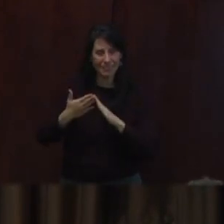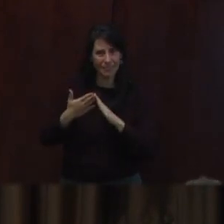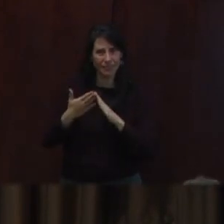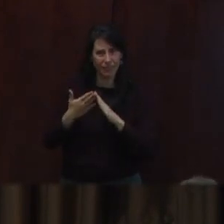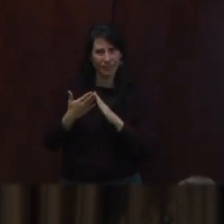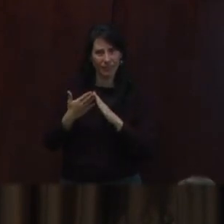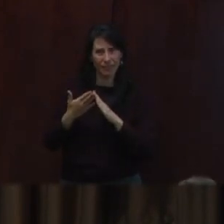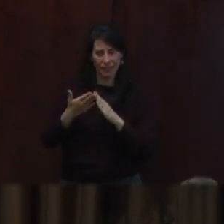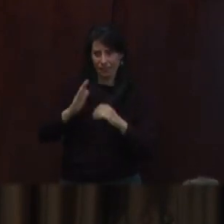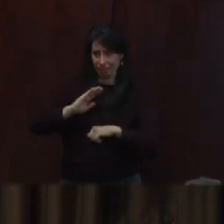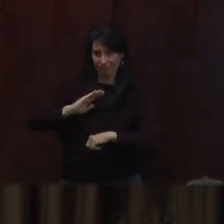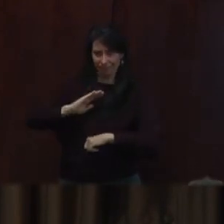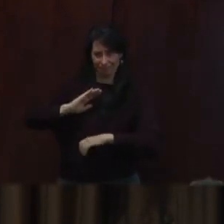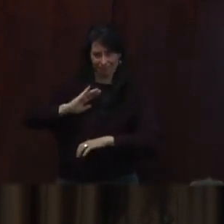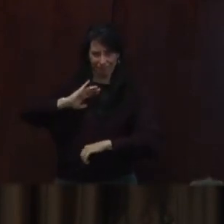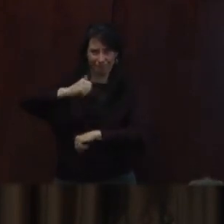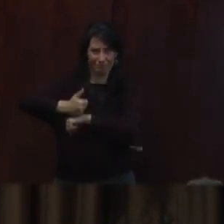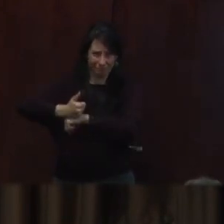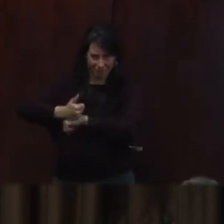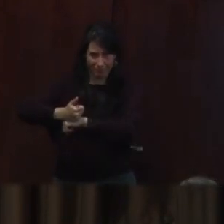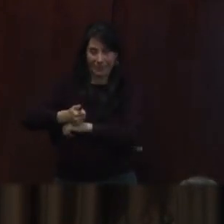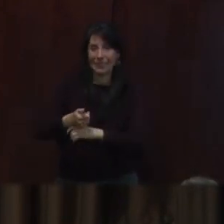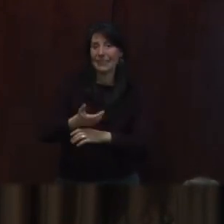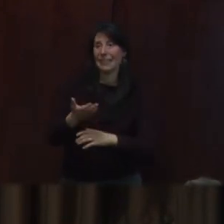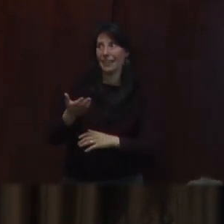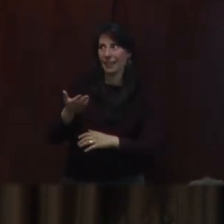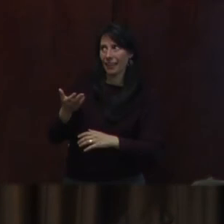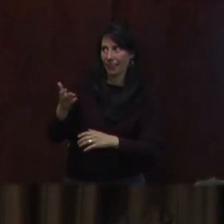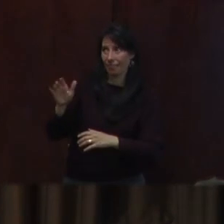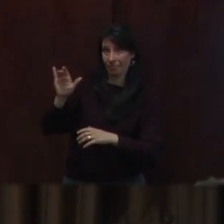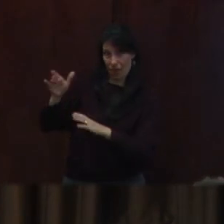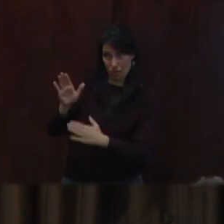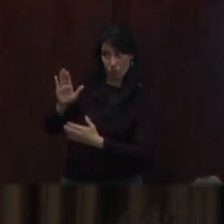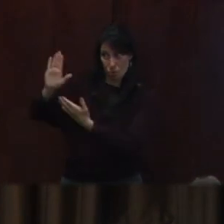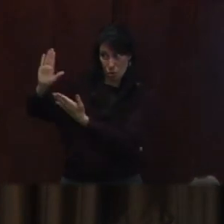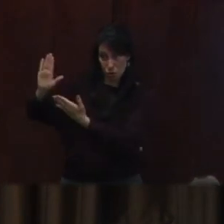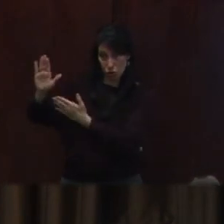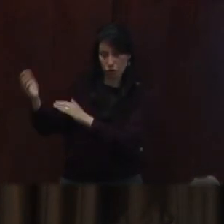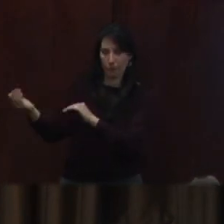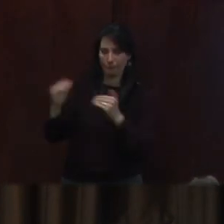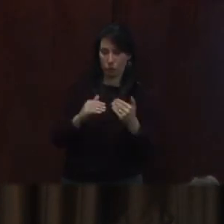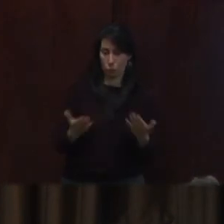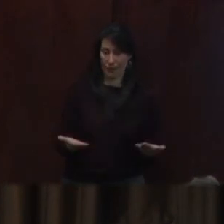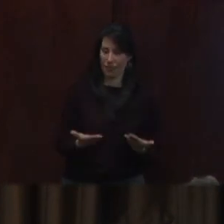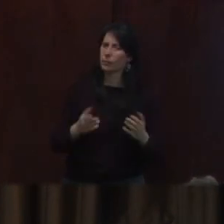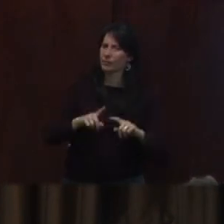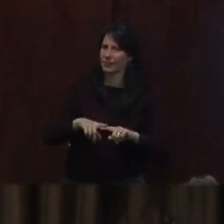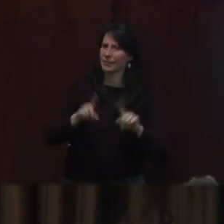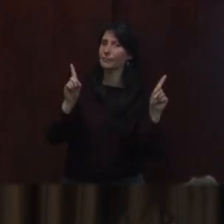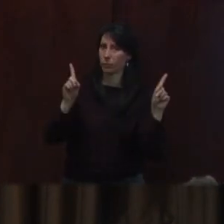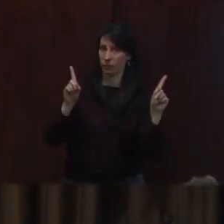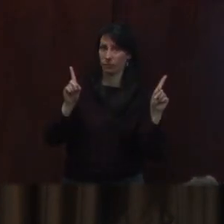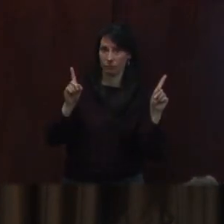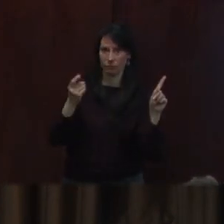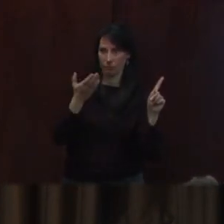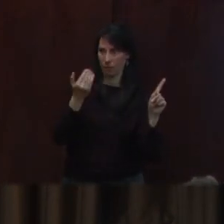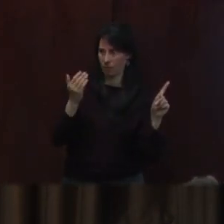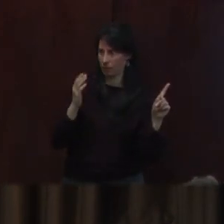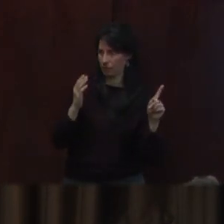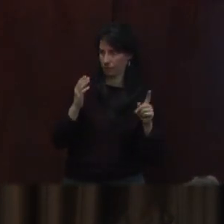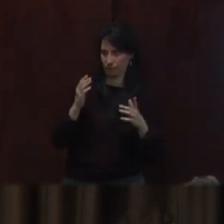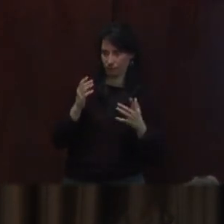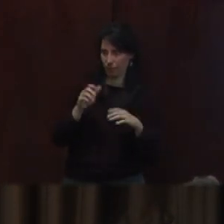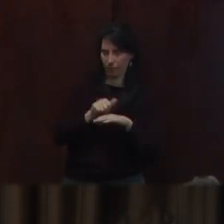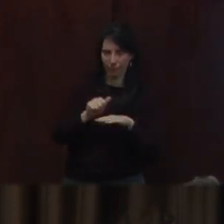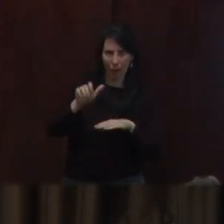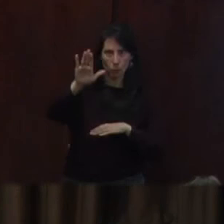centers. Out here, we decided to do that a little different, knowing that geography, quite literally, the geography can